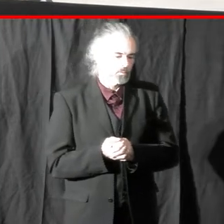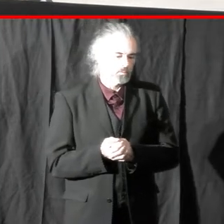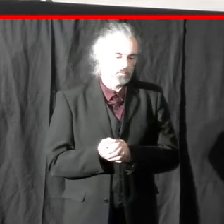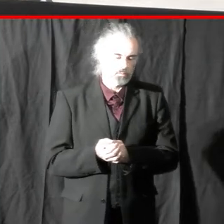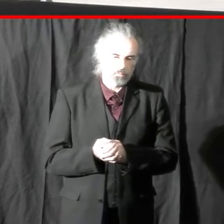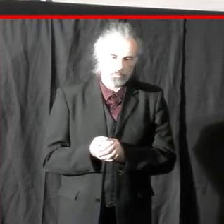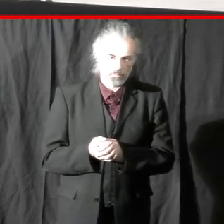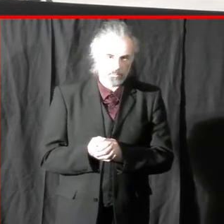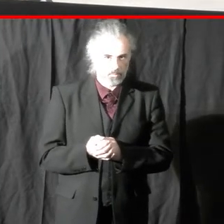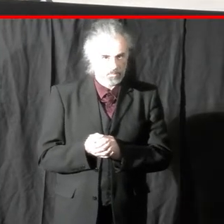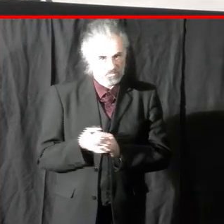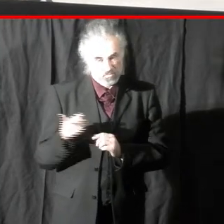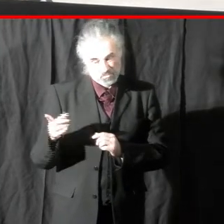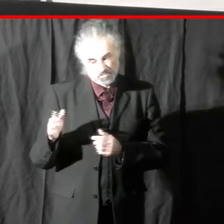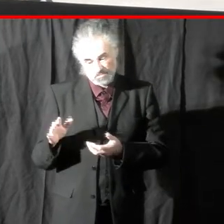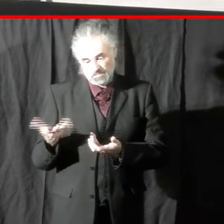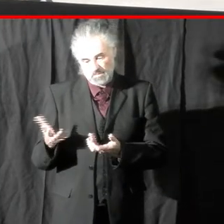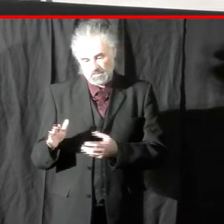that might